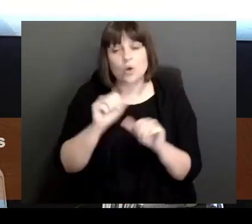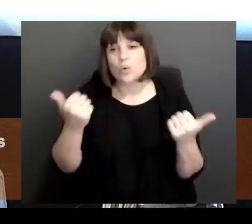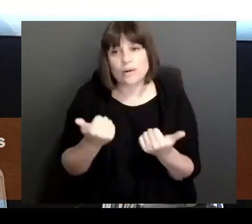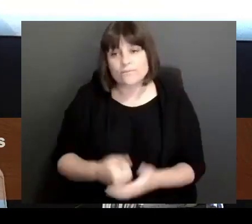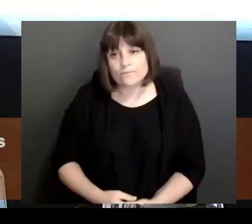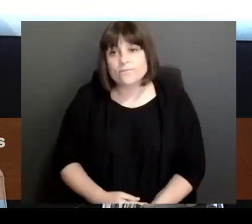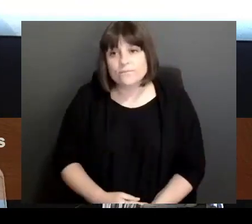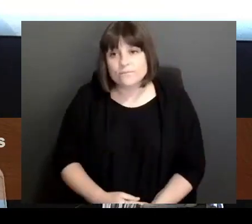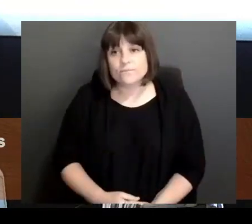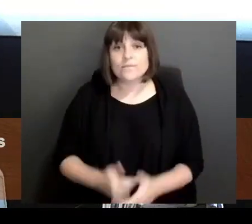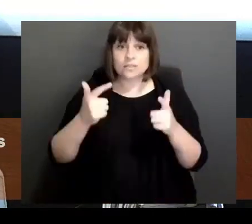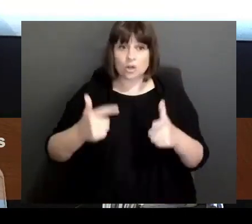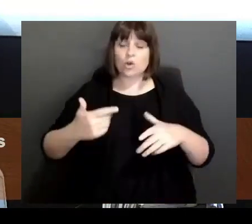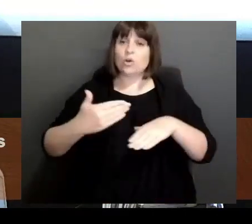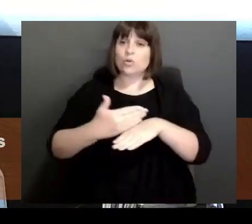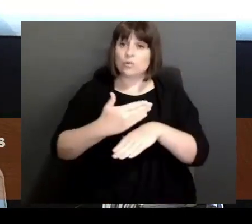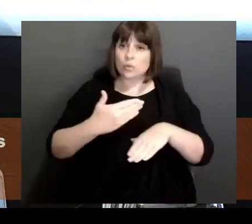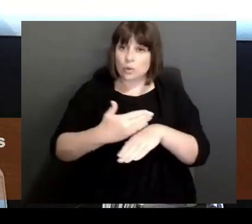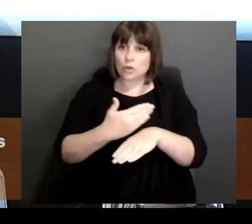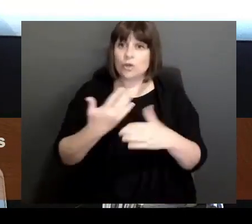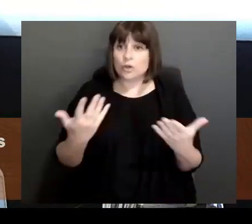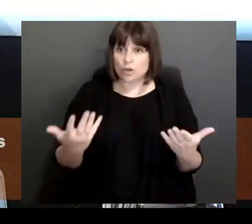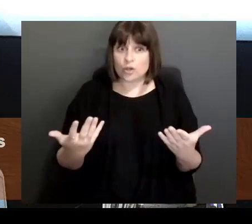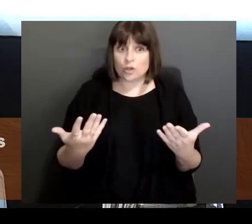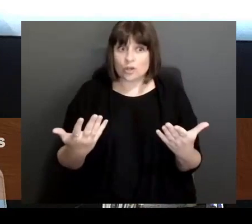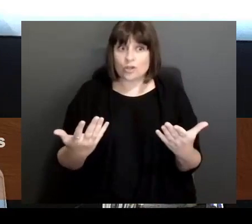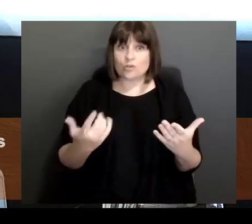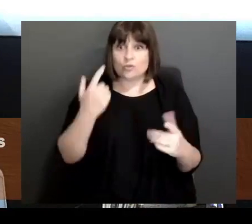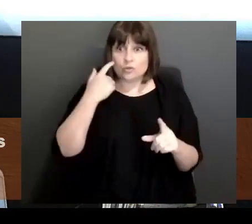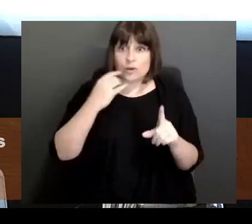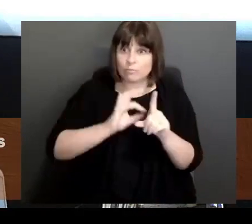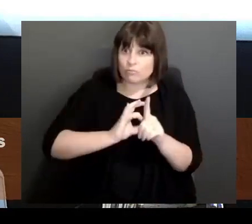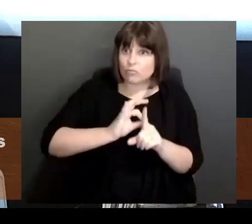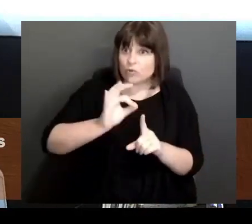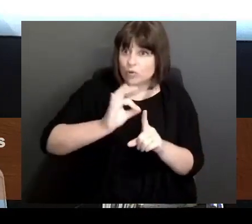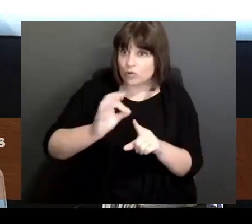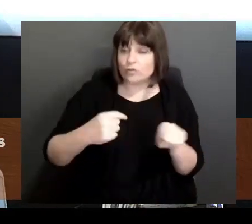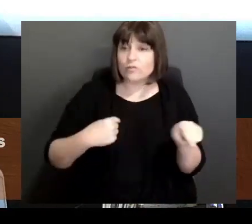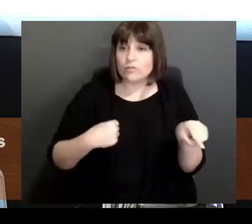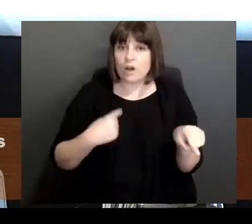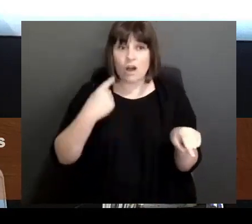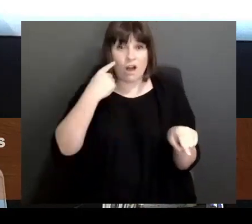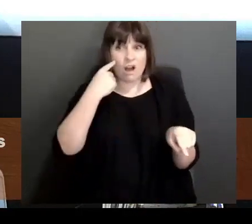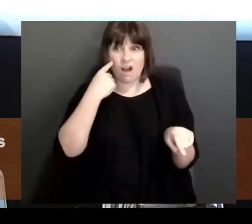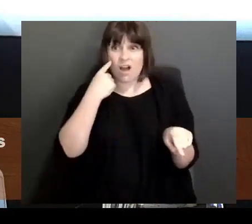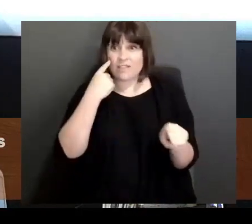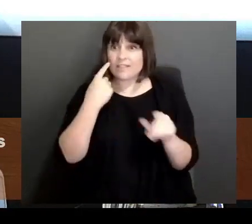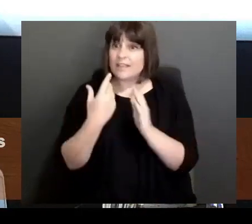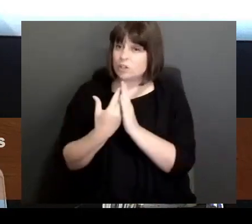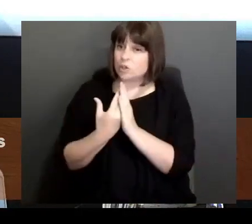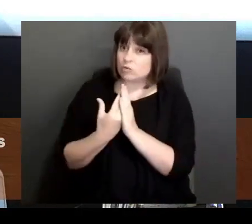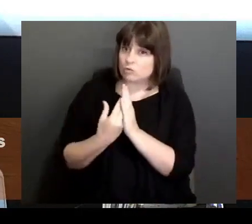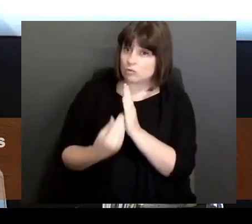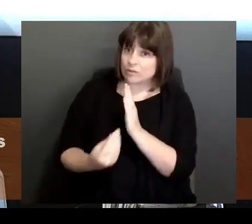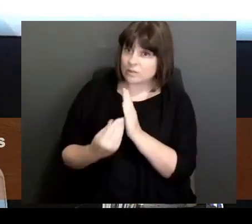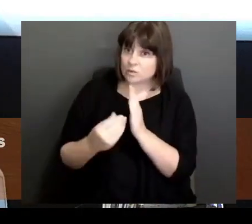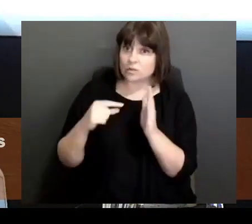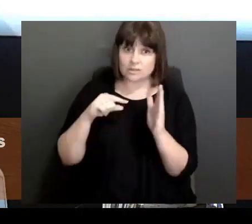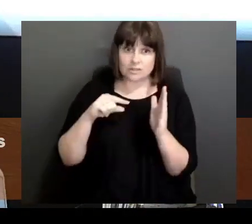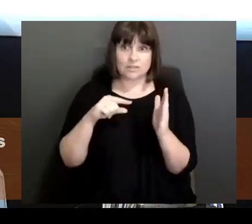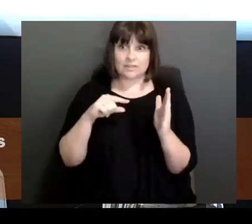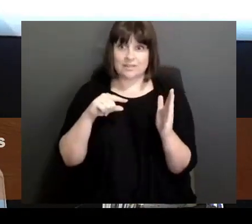a lot to be done. And I would say that the resources sector is probably the one that is the most